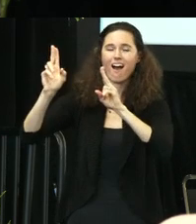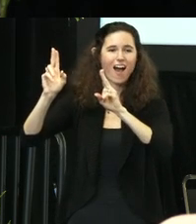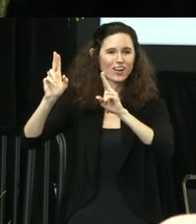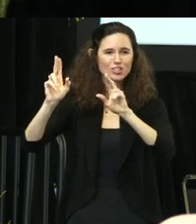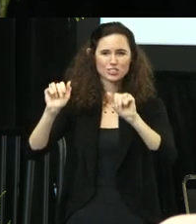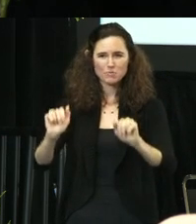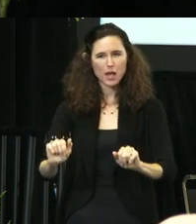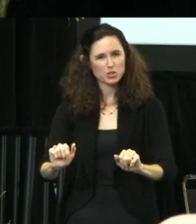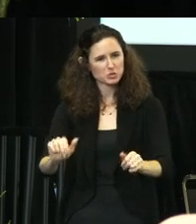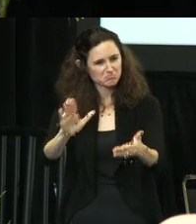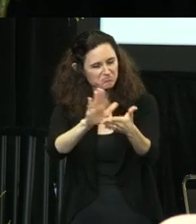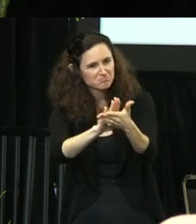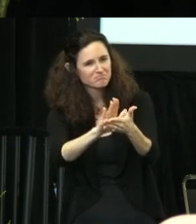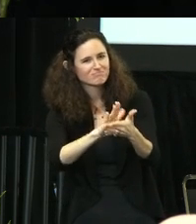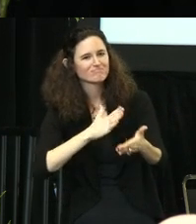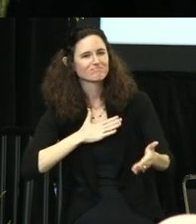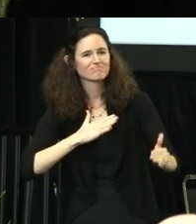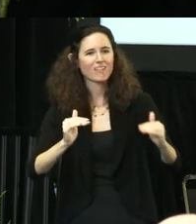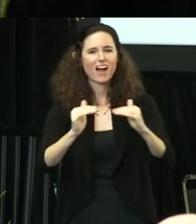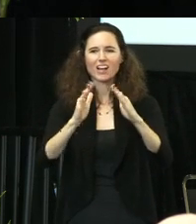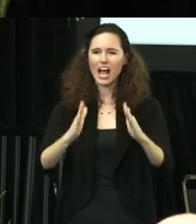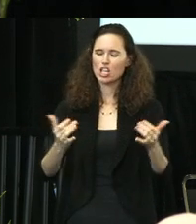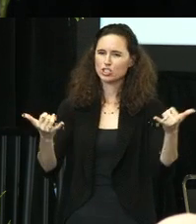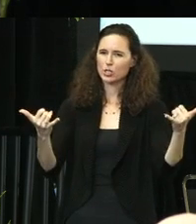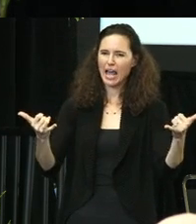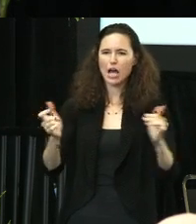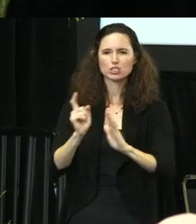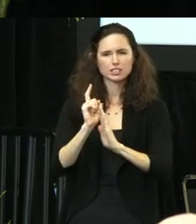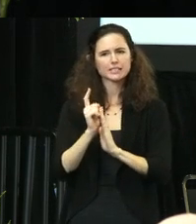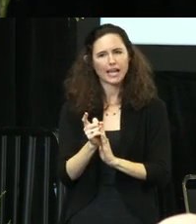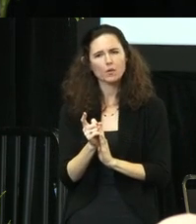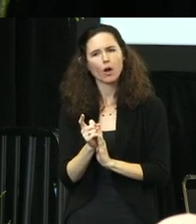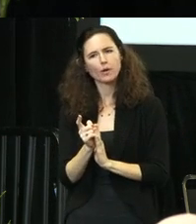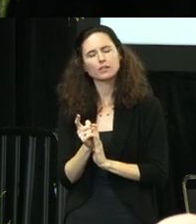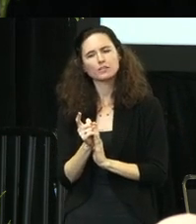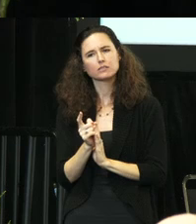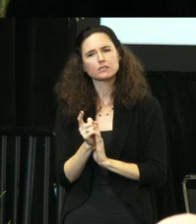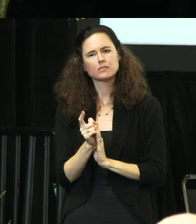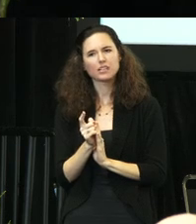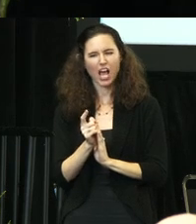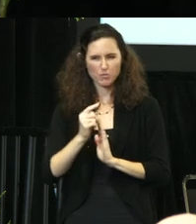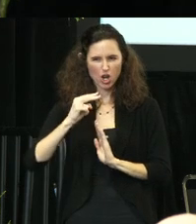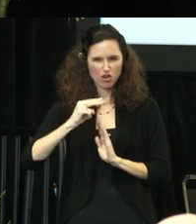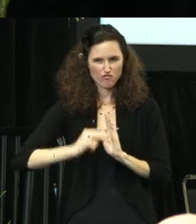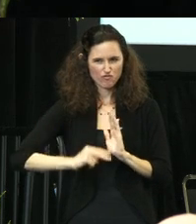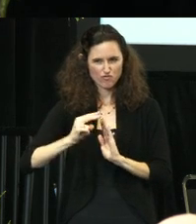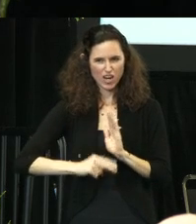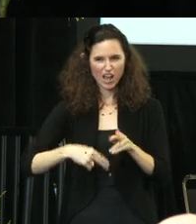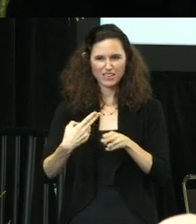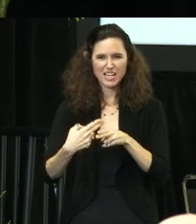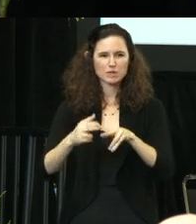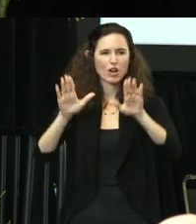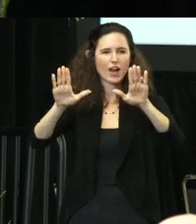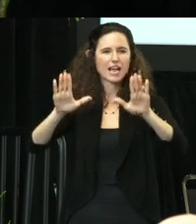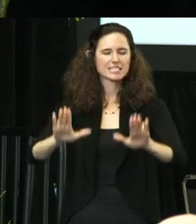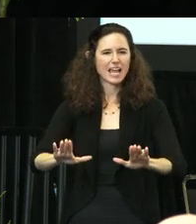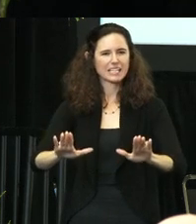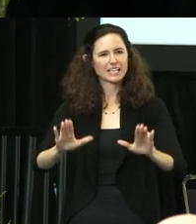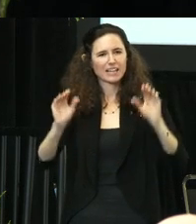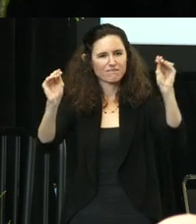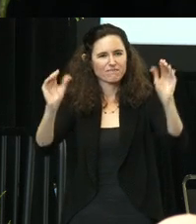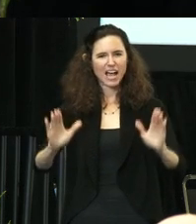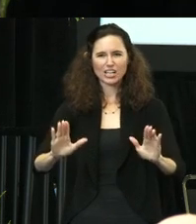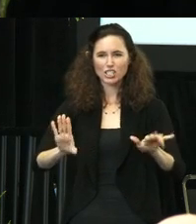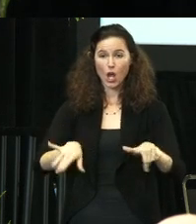acknowledge my colleagues here. So if you would take a moment, and I'm going to read off the names of our Outstanding Faculty Award